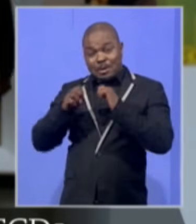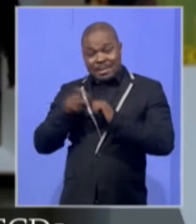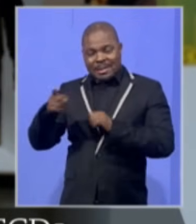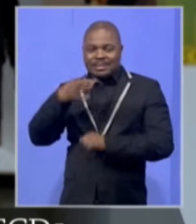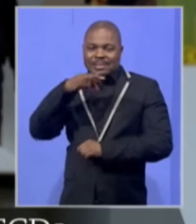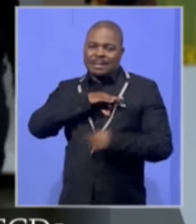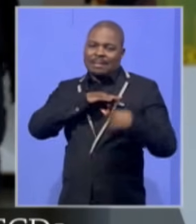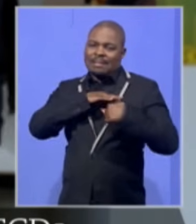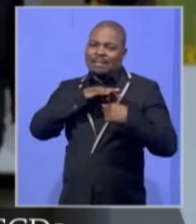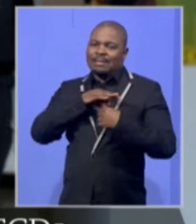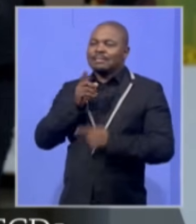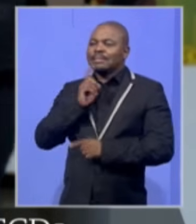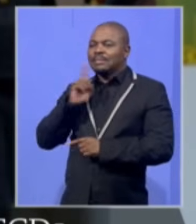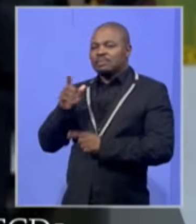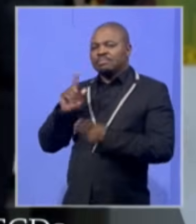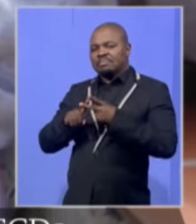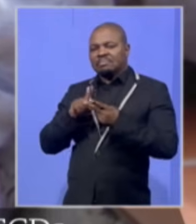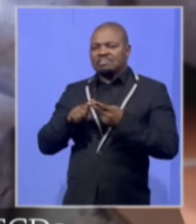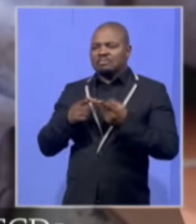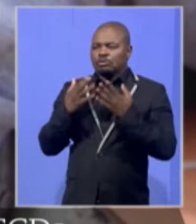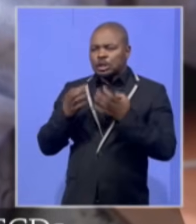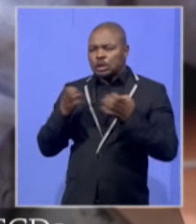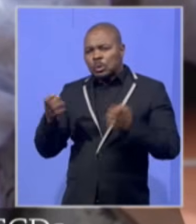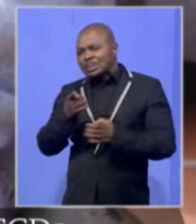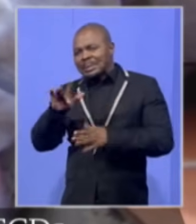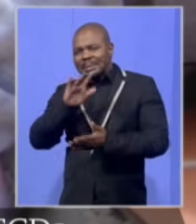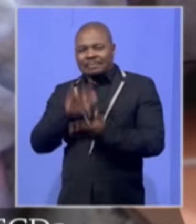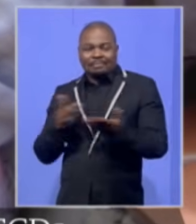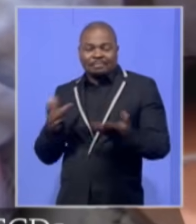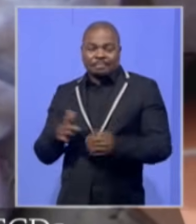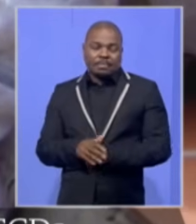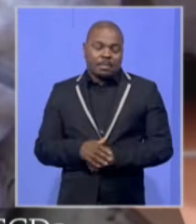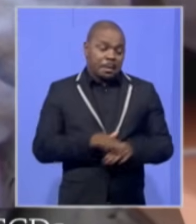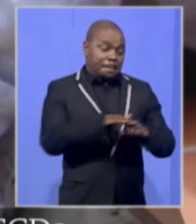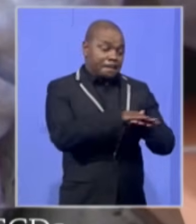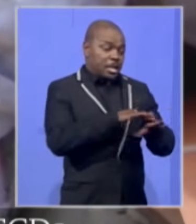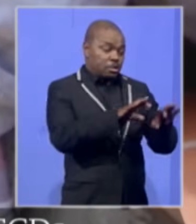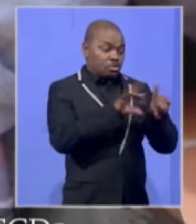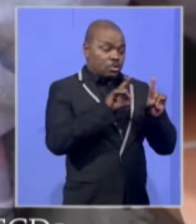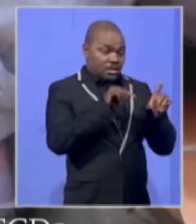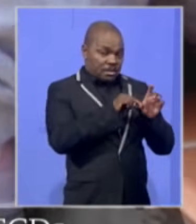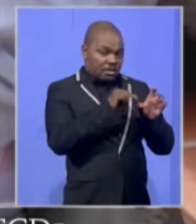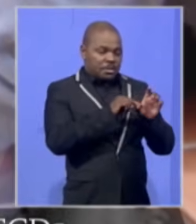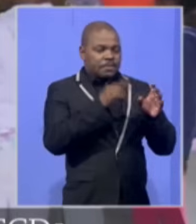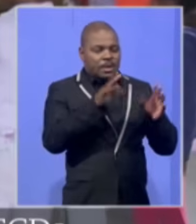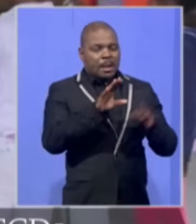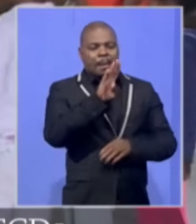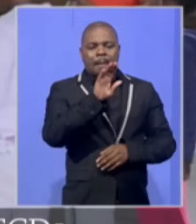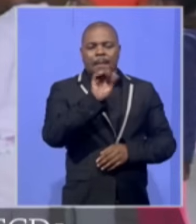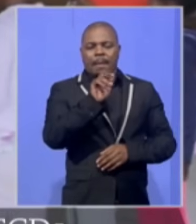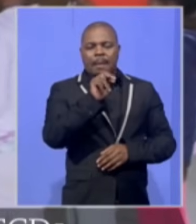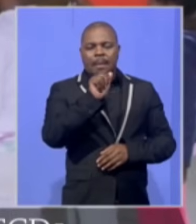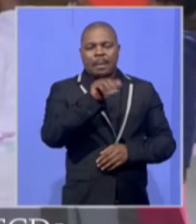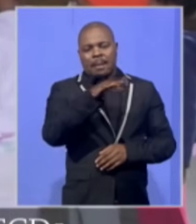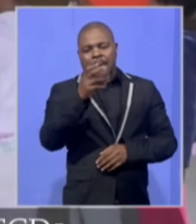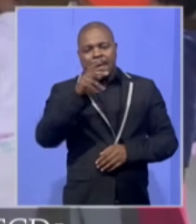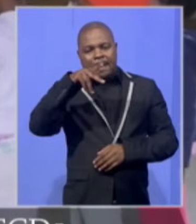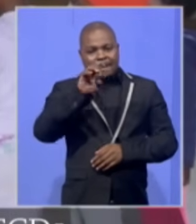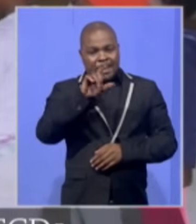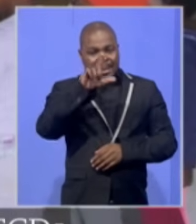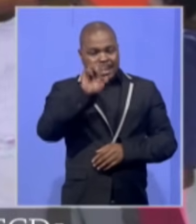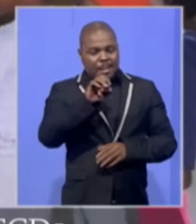increase, the infrastructures in the centers. Lefapha la thuto ya motheo le tlhomile letsholo la bana pele la go rotloetsa